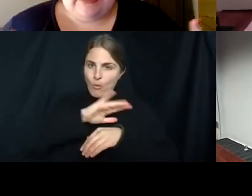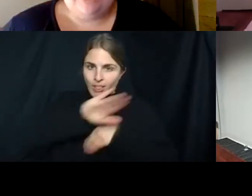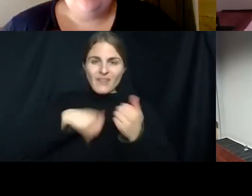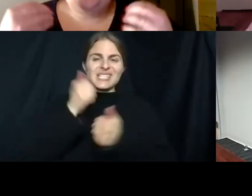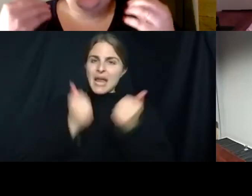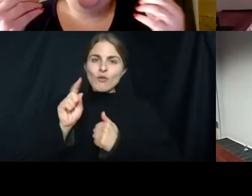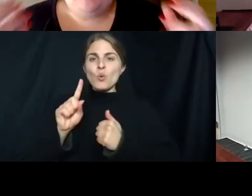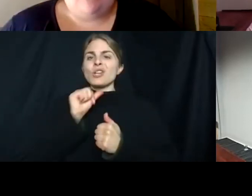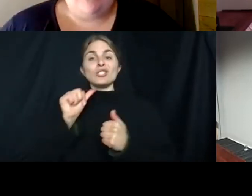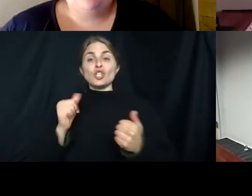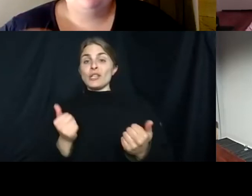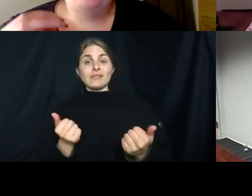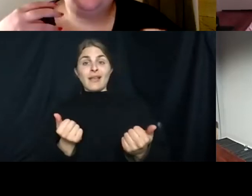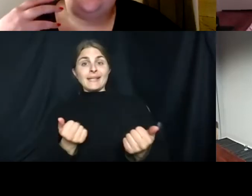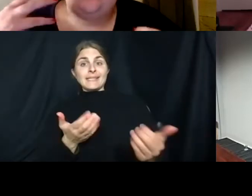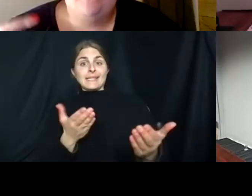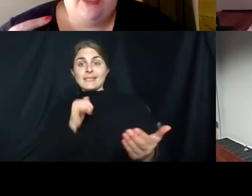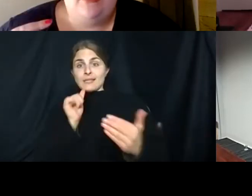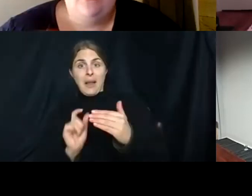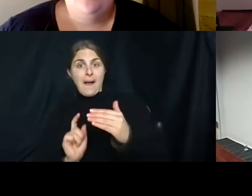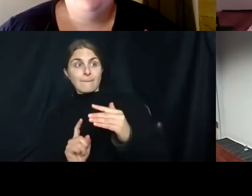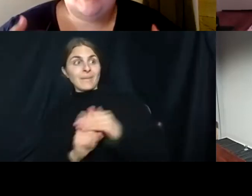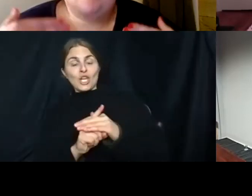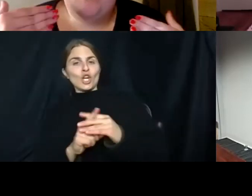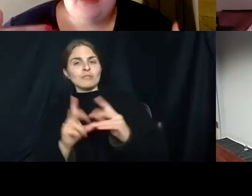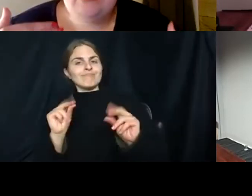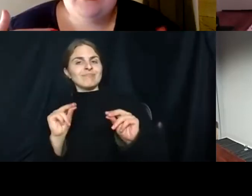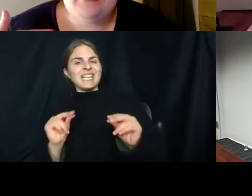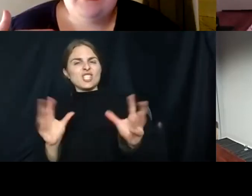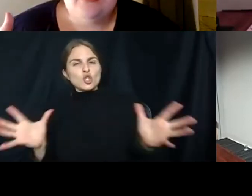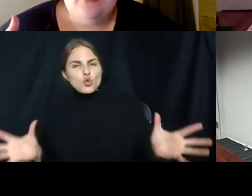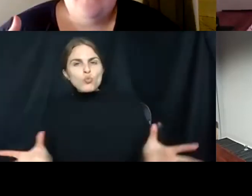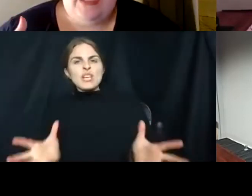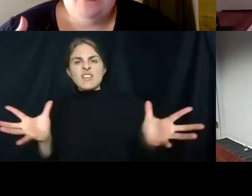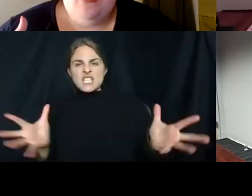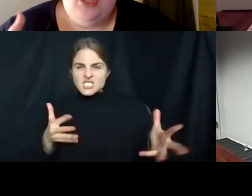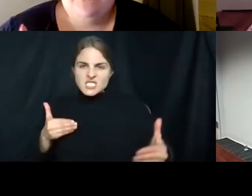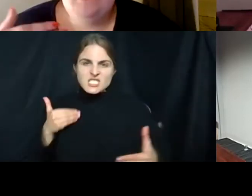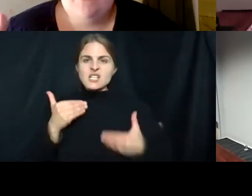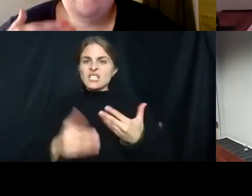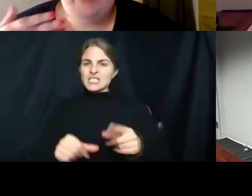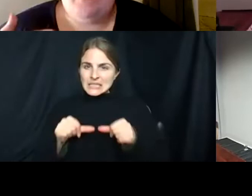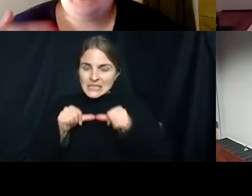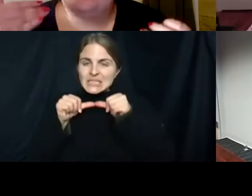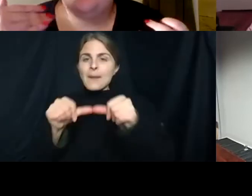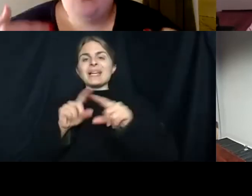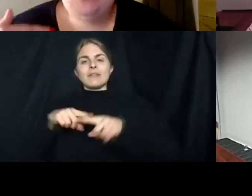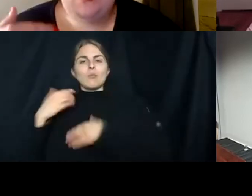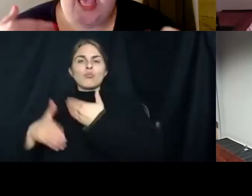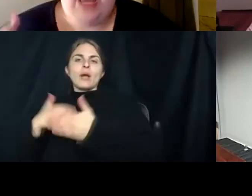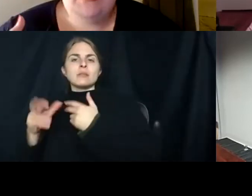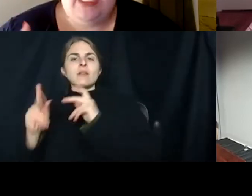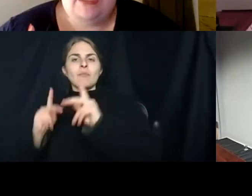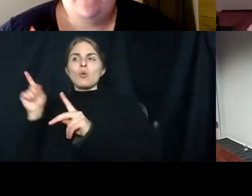exist. It doesn't just appear. It's something that's driven by processes that often involve people that are supposed